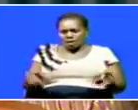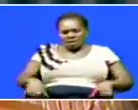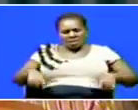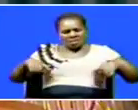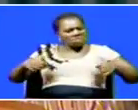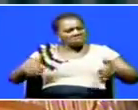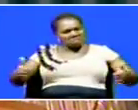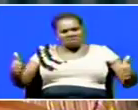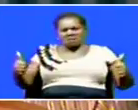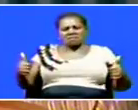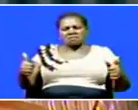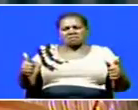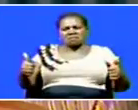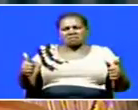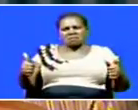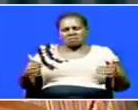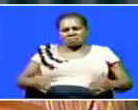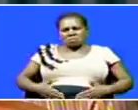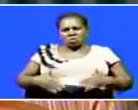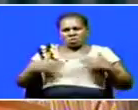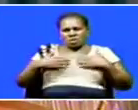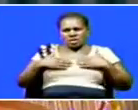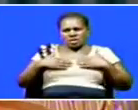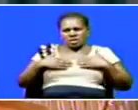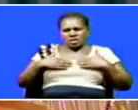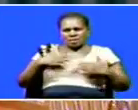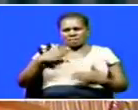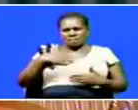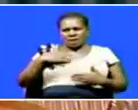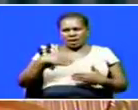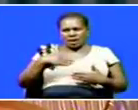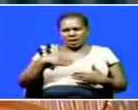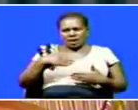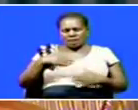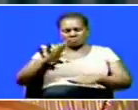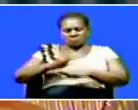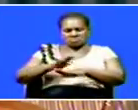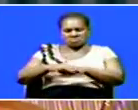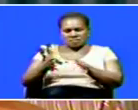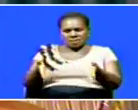vizuri kwa sababu sasa mwili wake una hata umekuja vizuri.